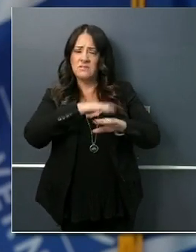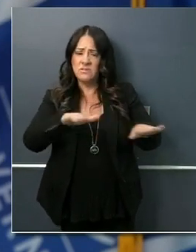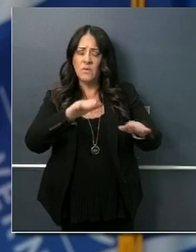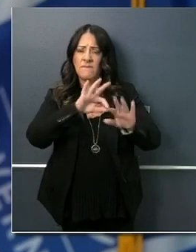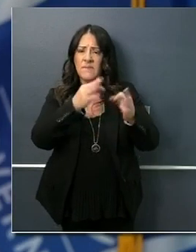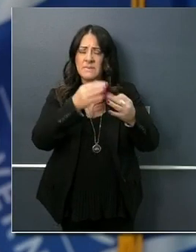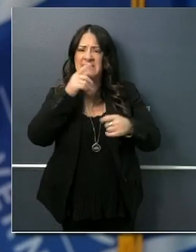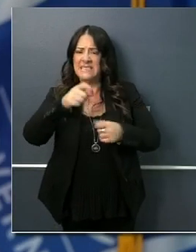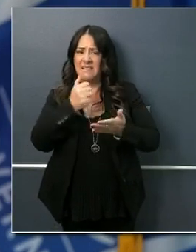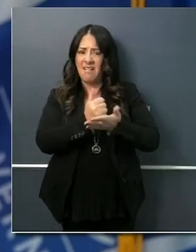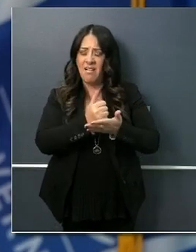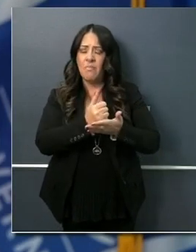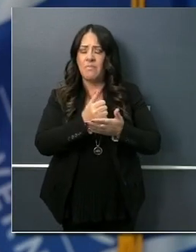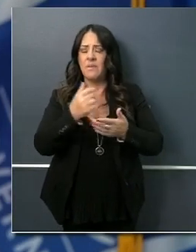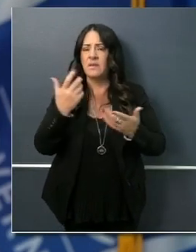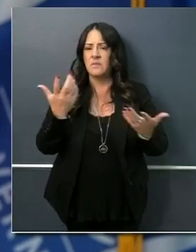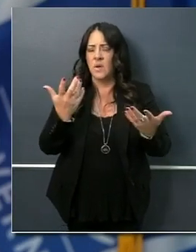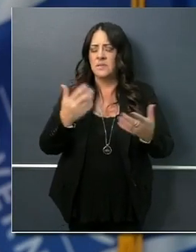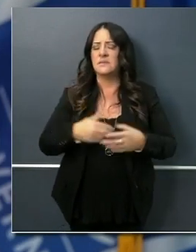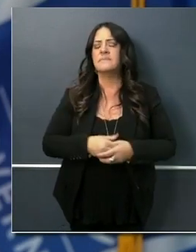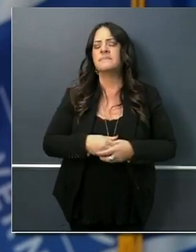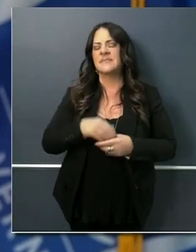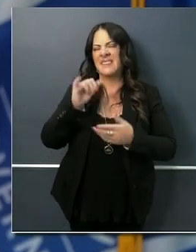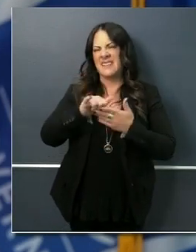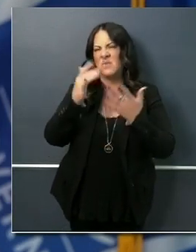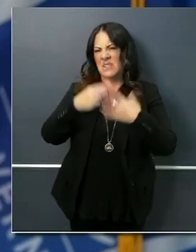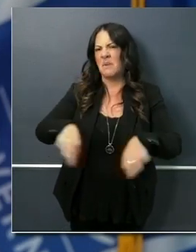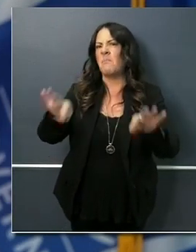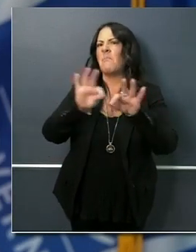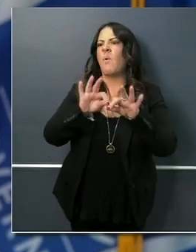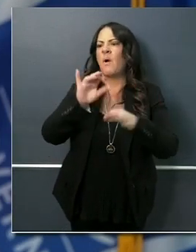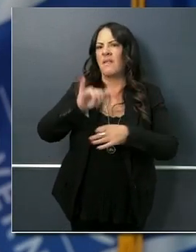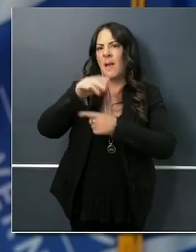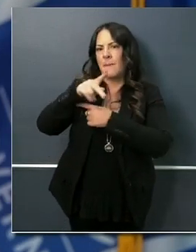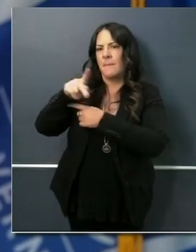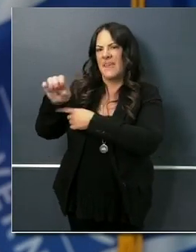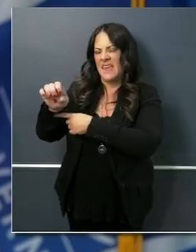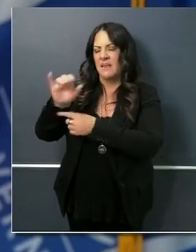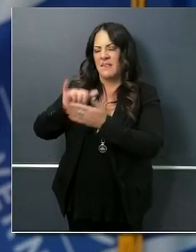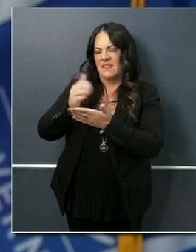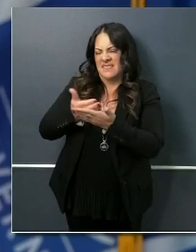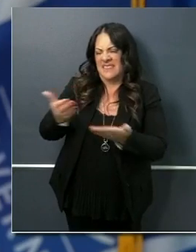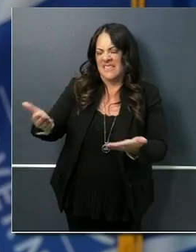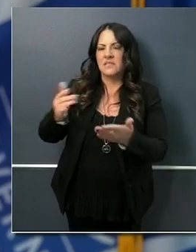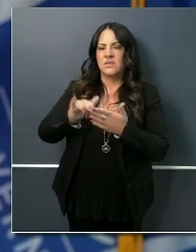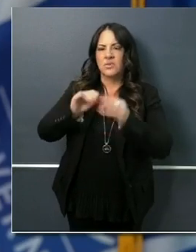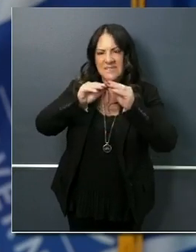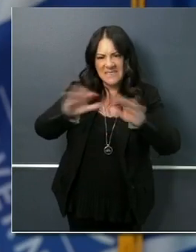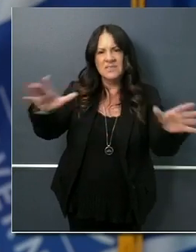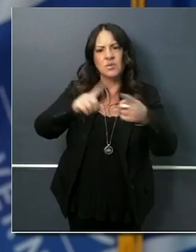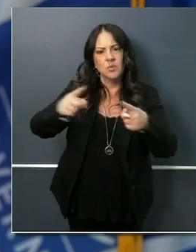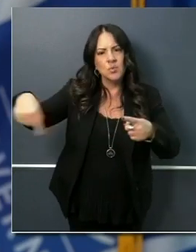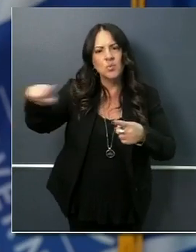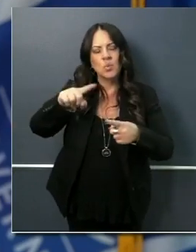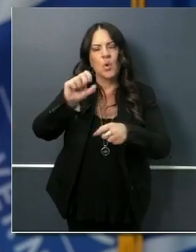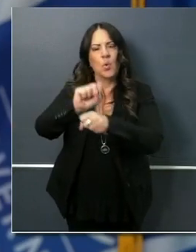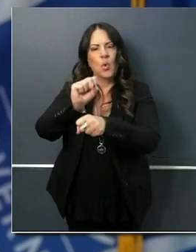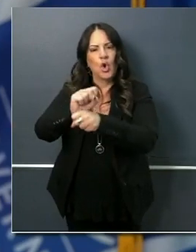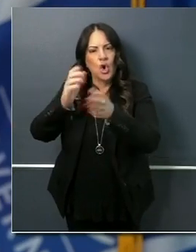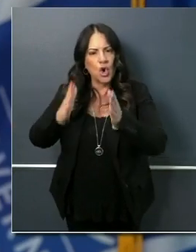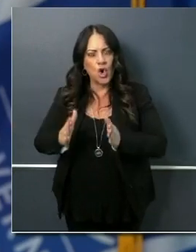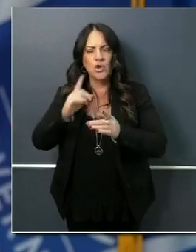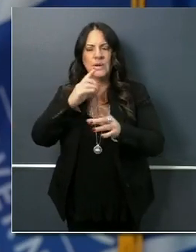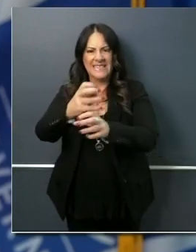do recognize that that means getting out that PPE and getting out those resources to you in the field. We are working on that in real time and providing